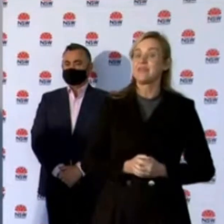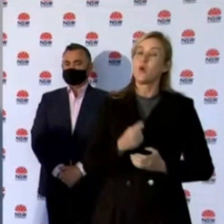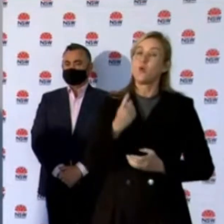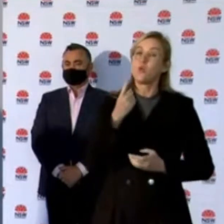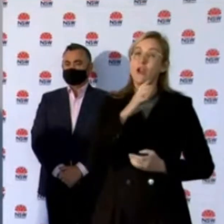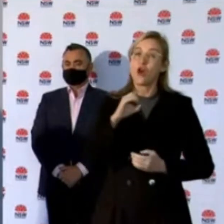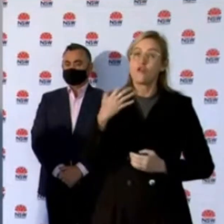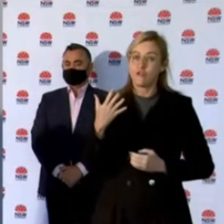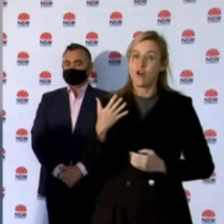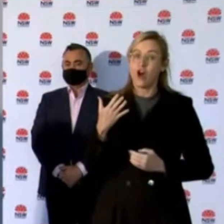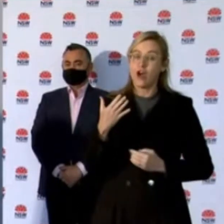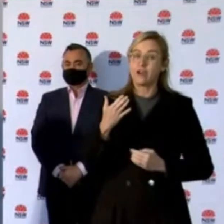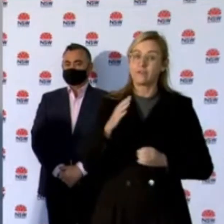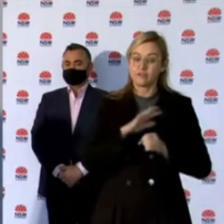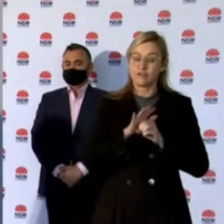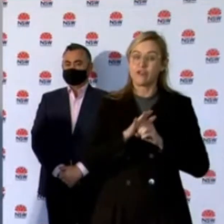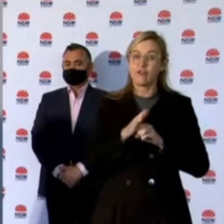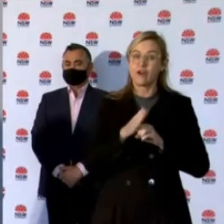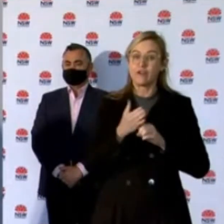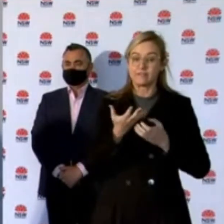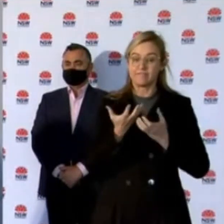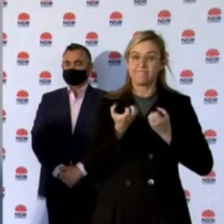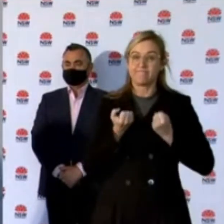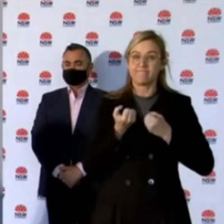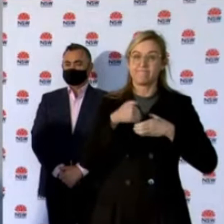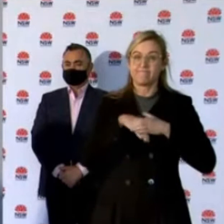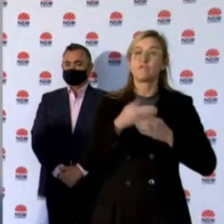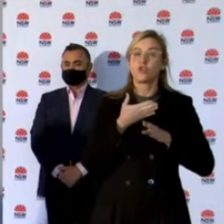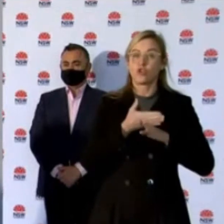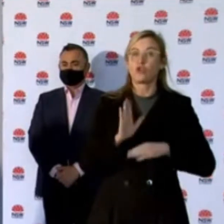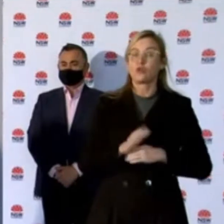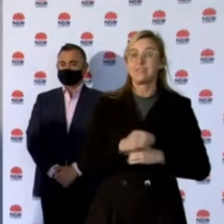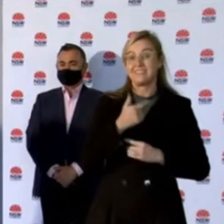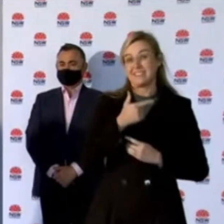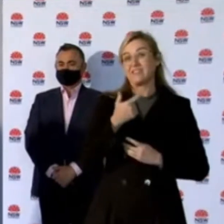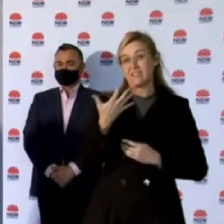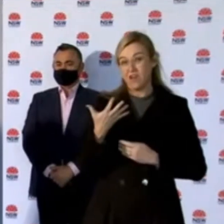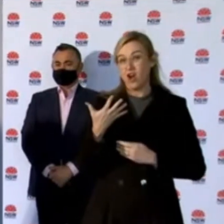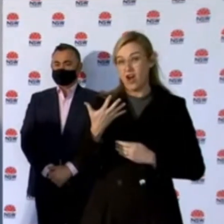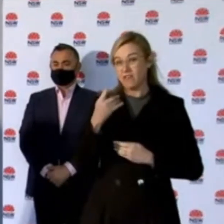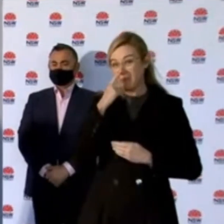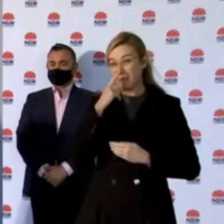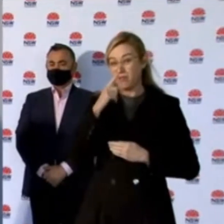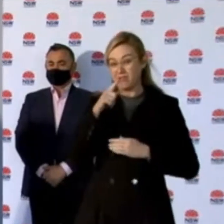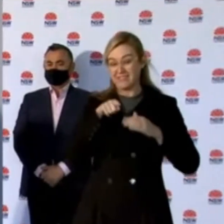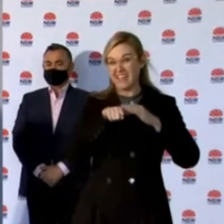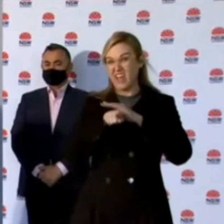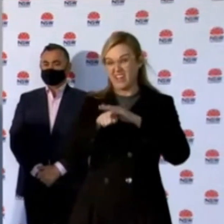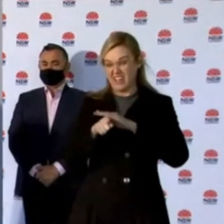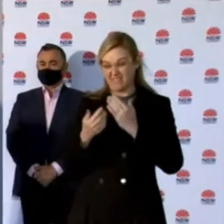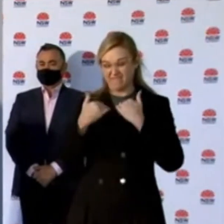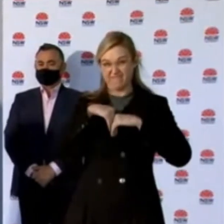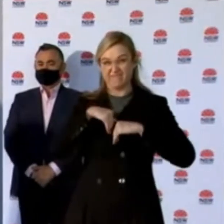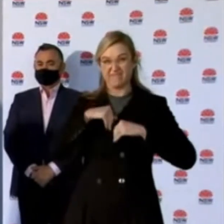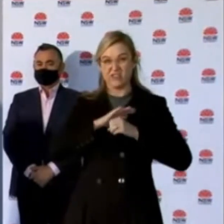cases of community transmission, and 27 of those cases were infectious in the community, so they were still active in the community, and that's the number